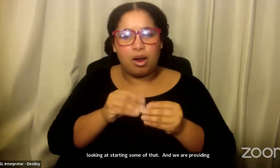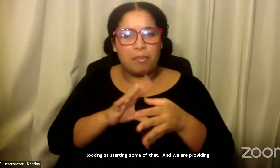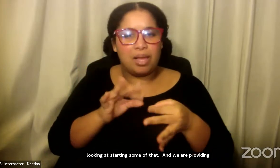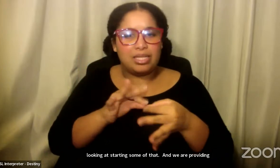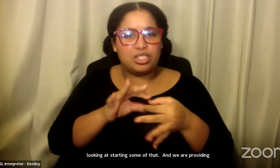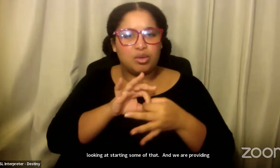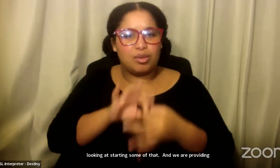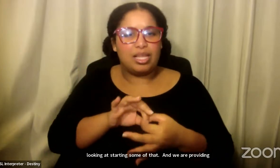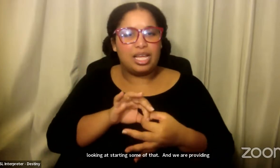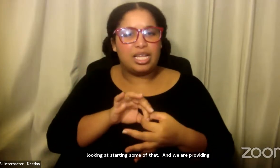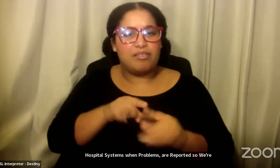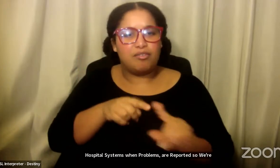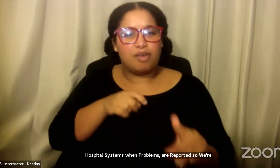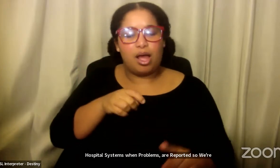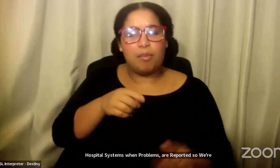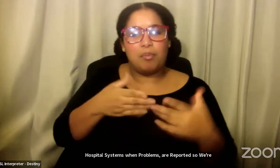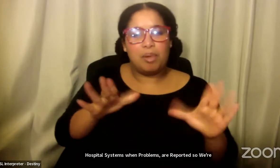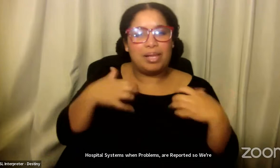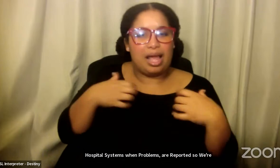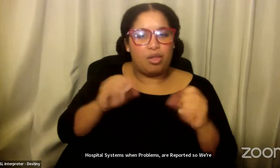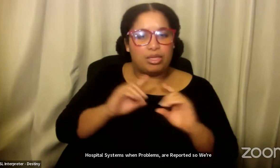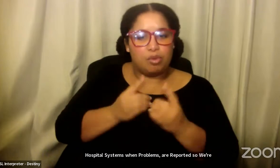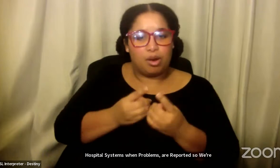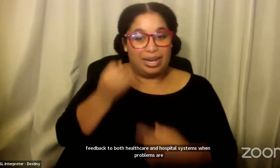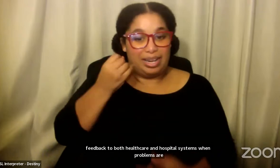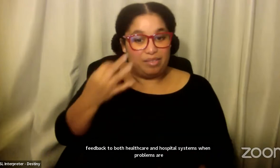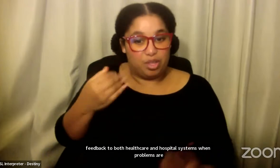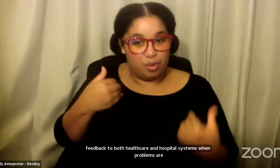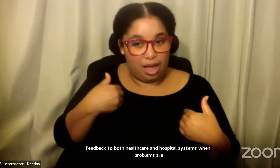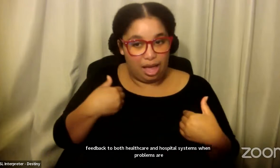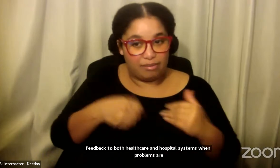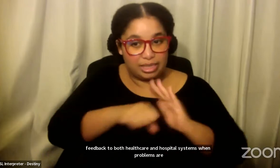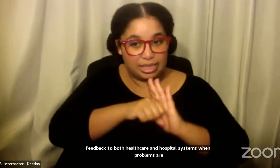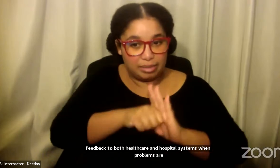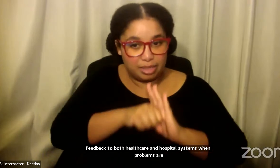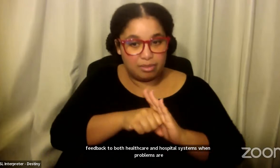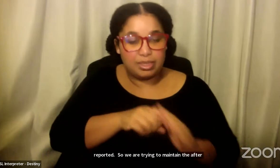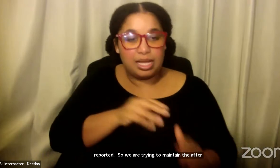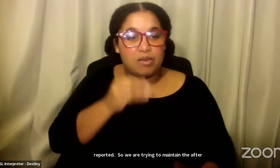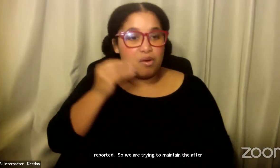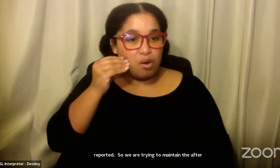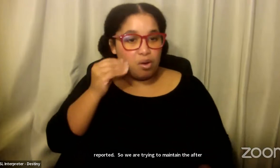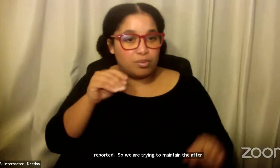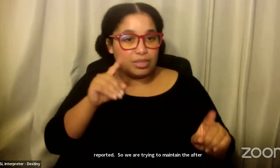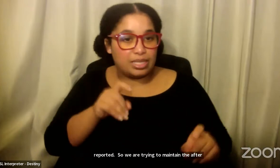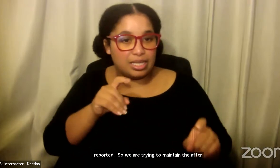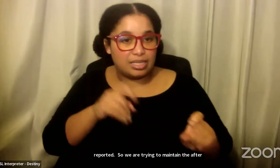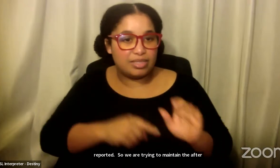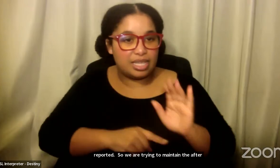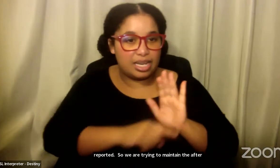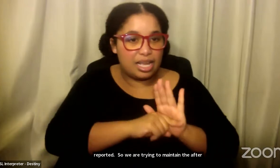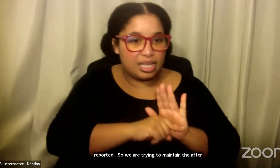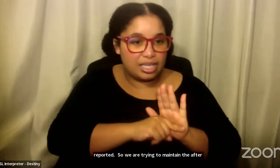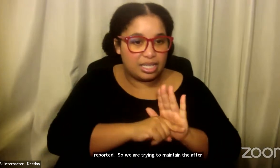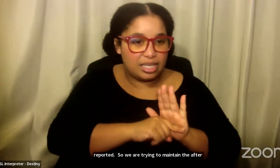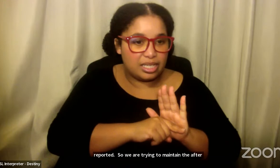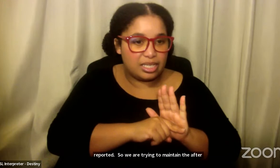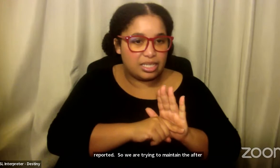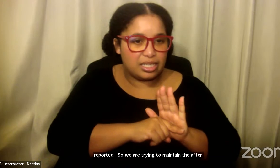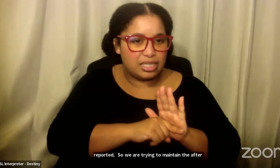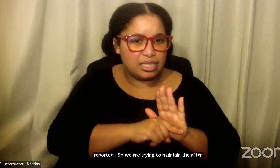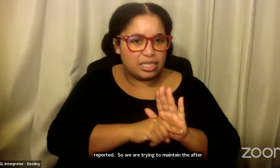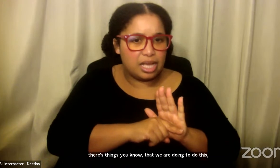that from the Public Health Department, that if you have symptoms and your home test is negative,